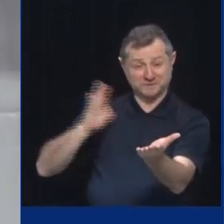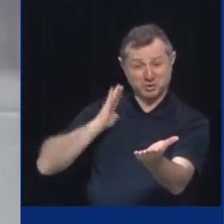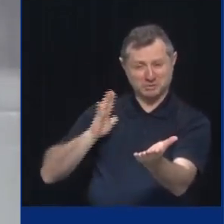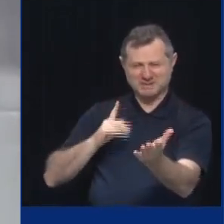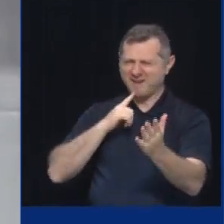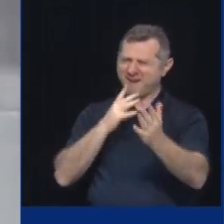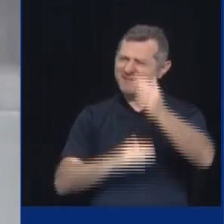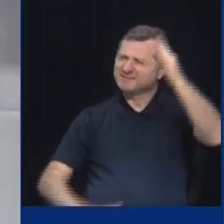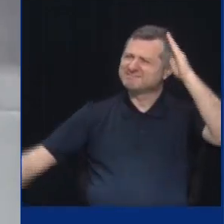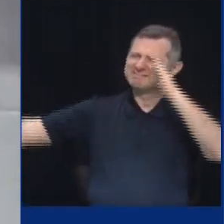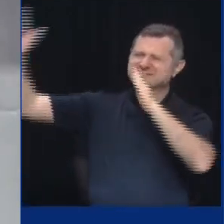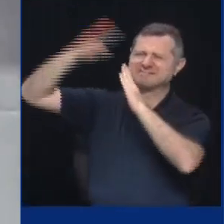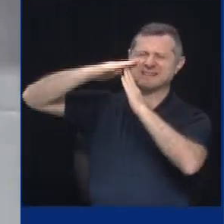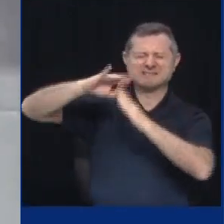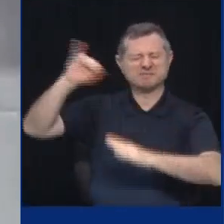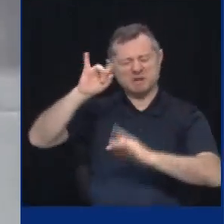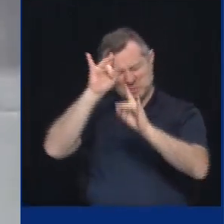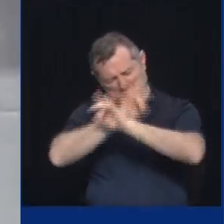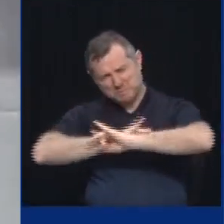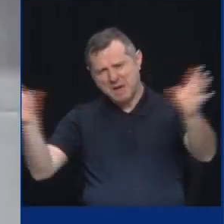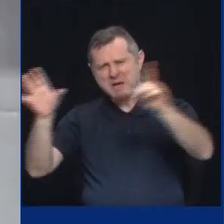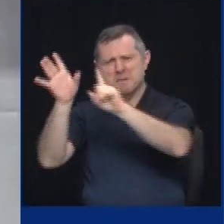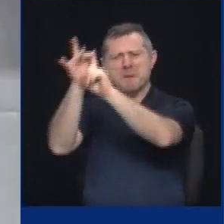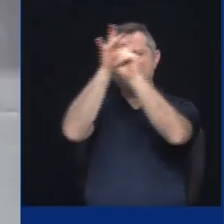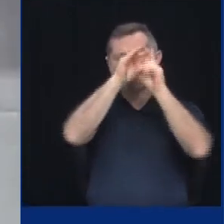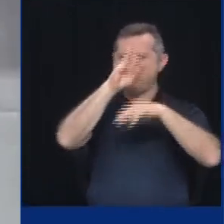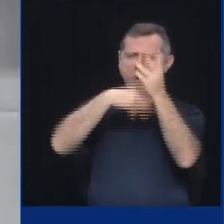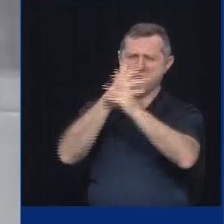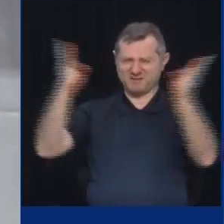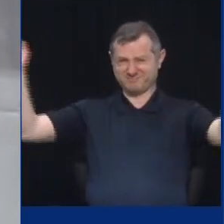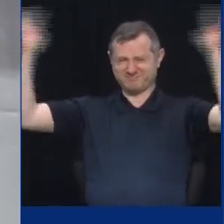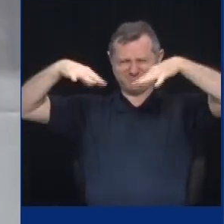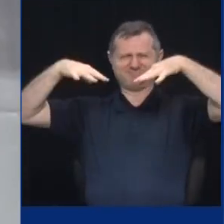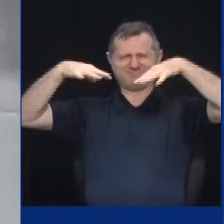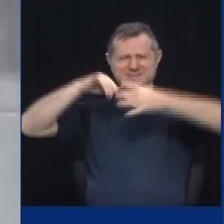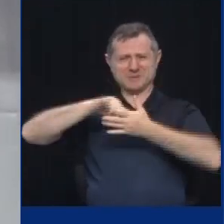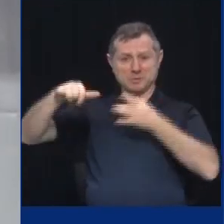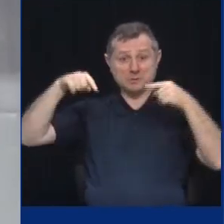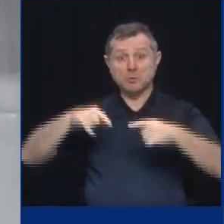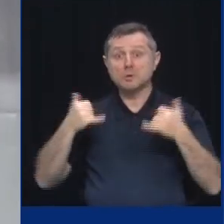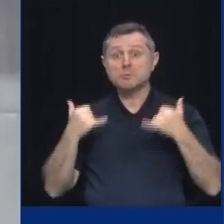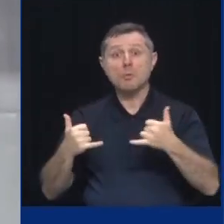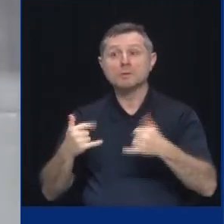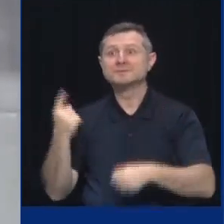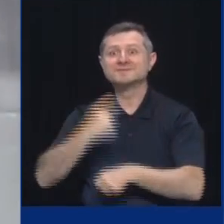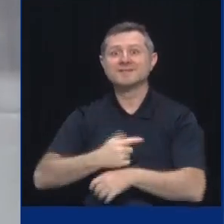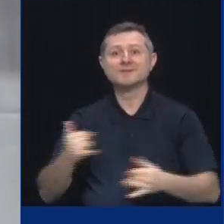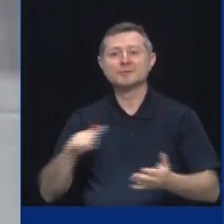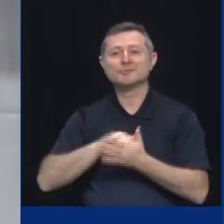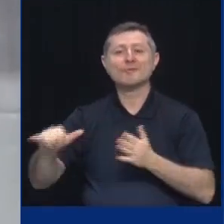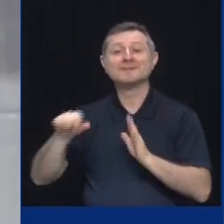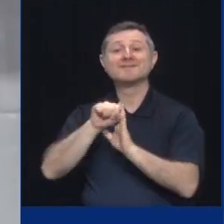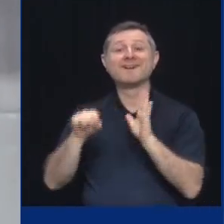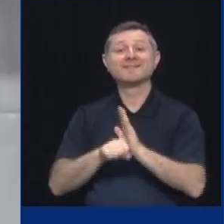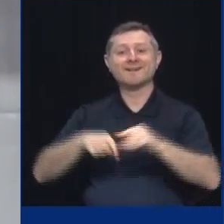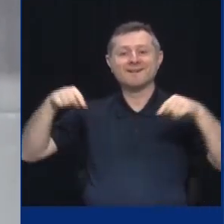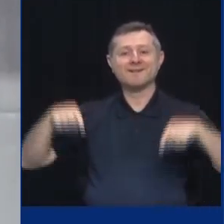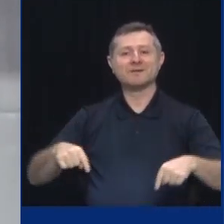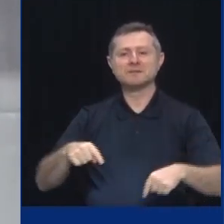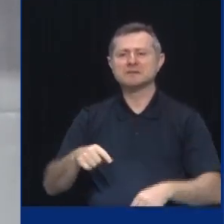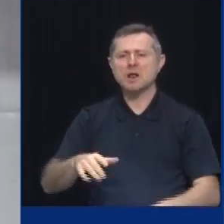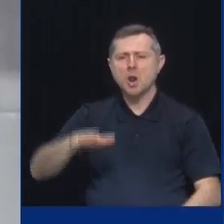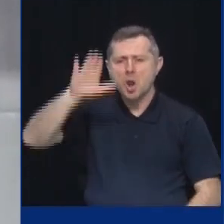rate on the globe to today, where New York State has the lowest